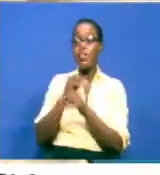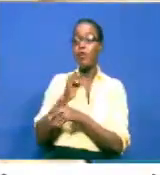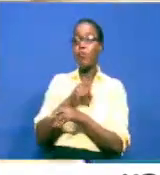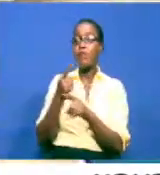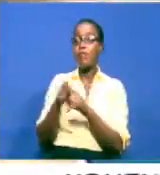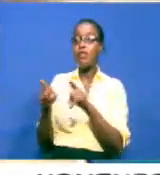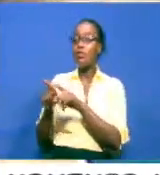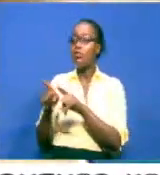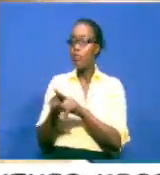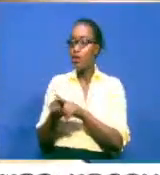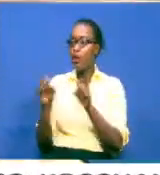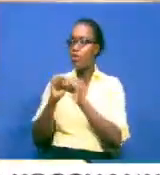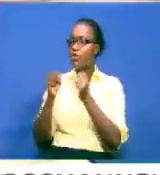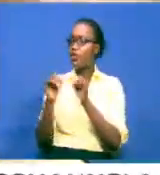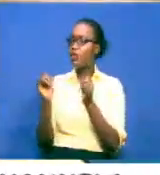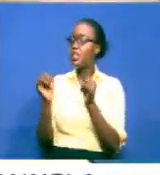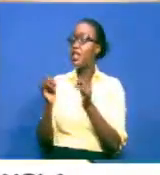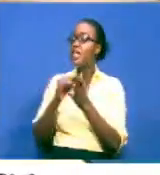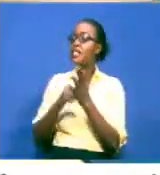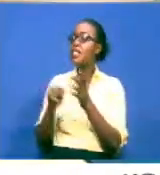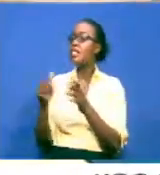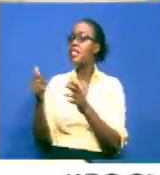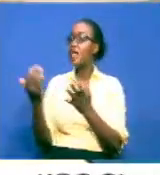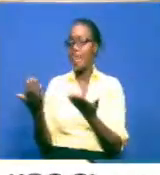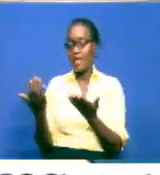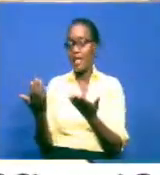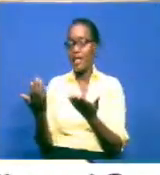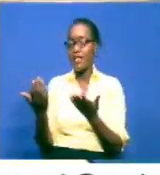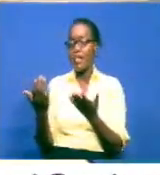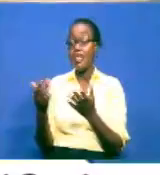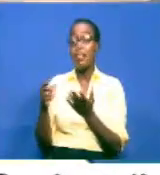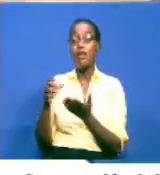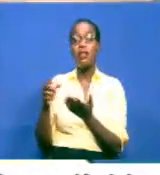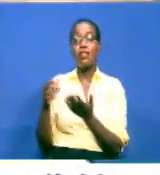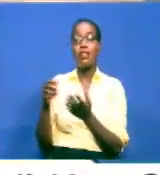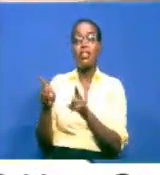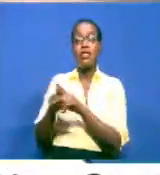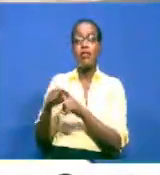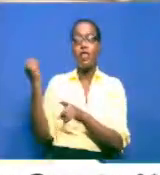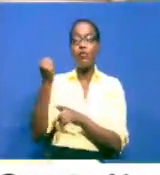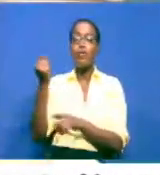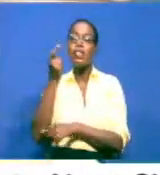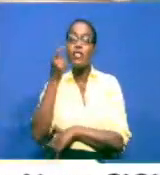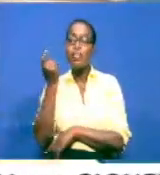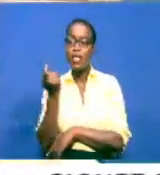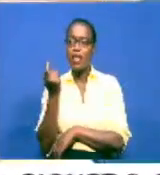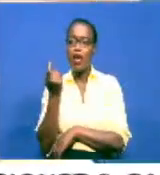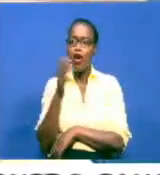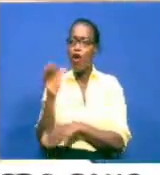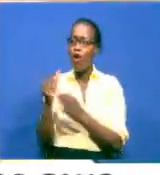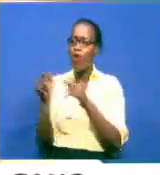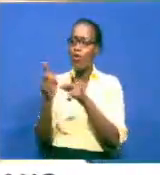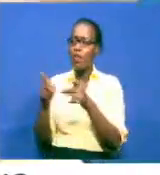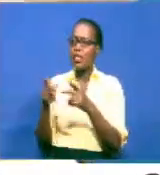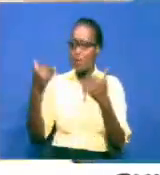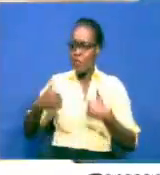I've received a complaint on social media just like anybody else, like the case of Shanda, Shanda. Yes. It was all over in the media that this person